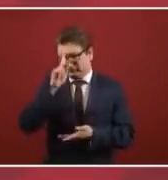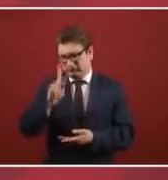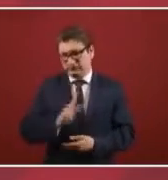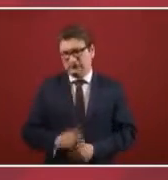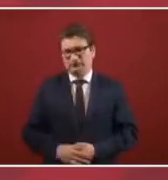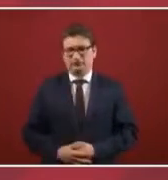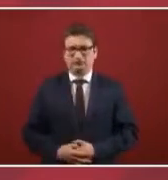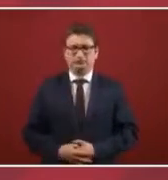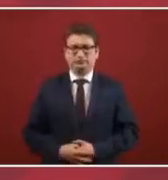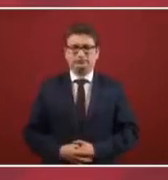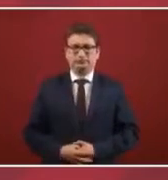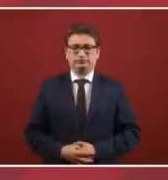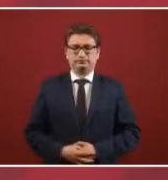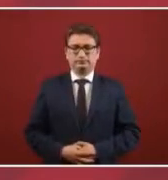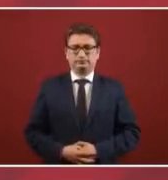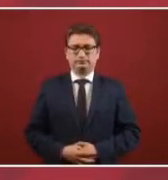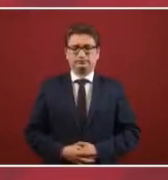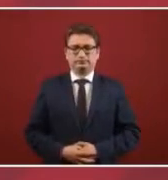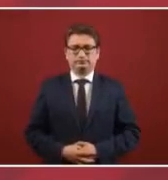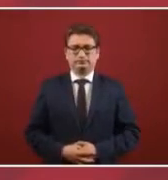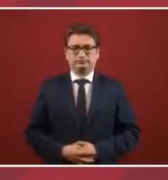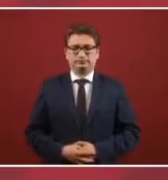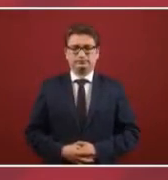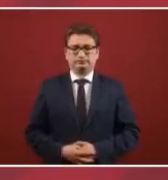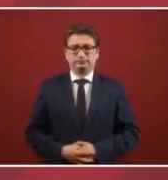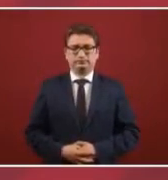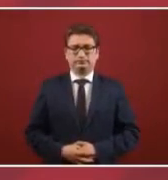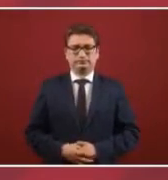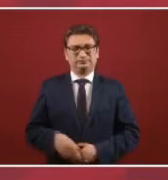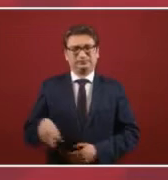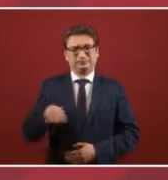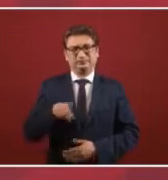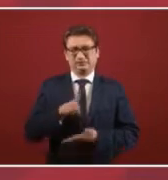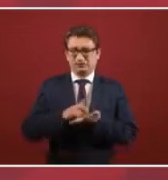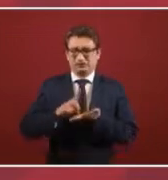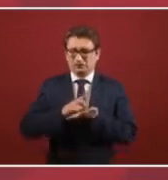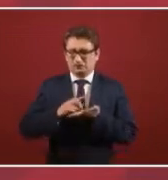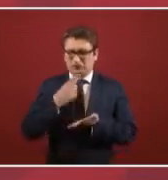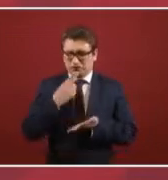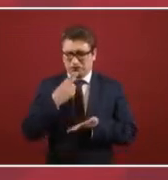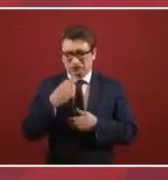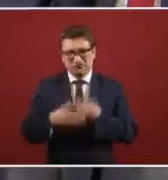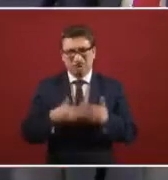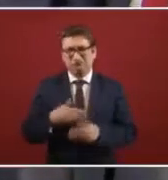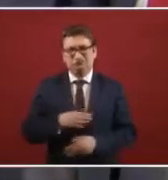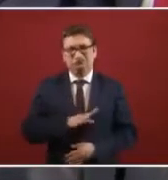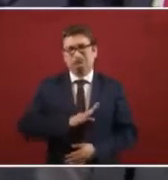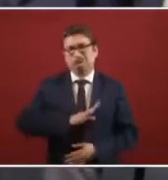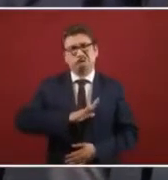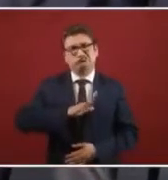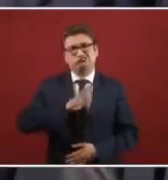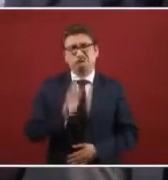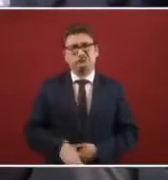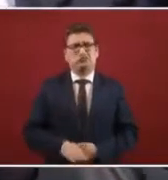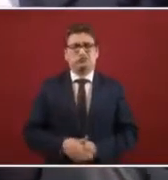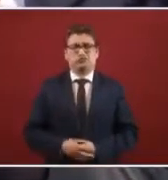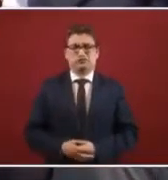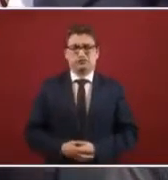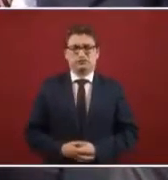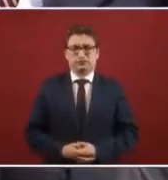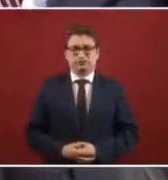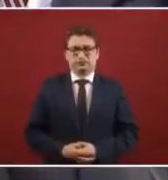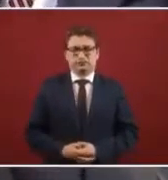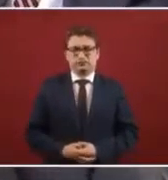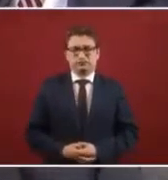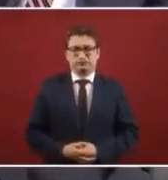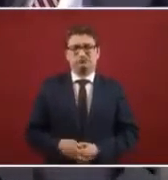drug. son fatales, They're fatal que causan la muerte and they